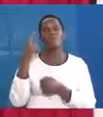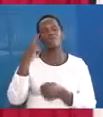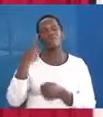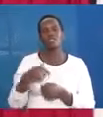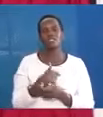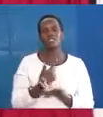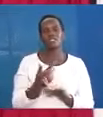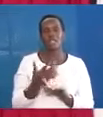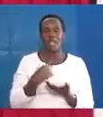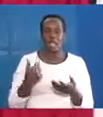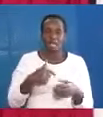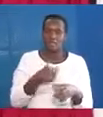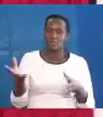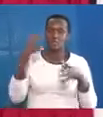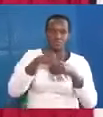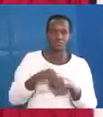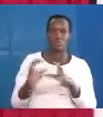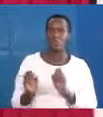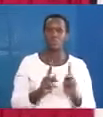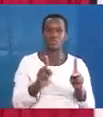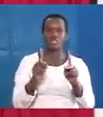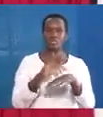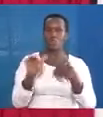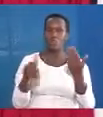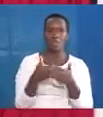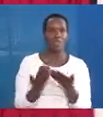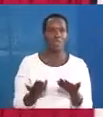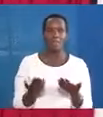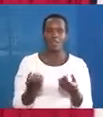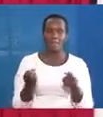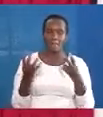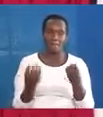And we embrace opportunities, many of which